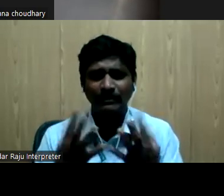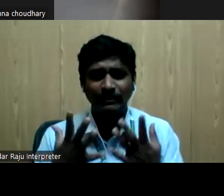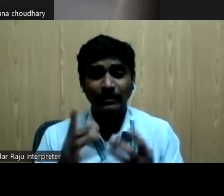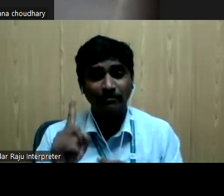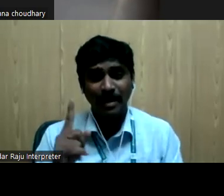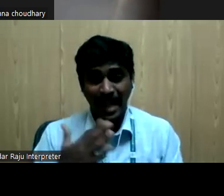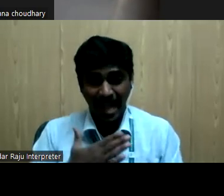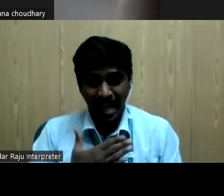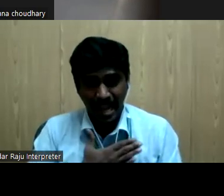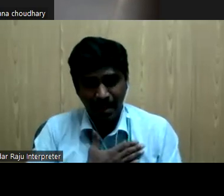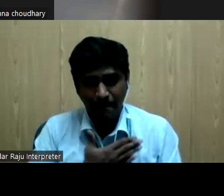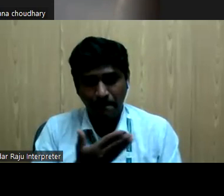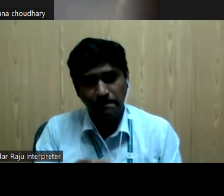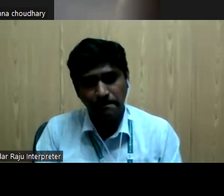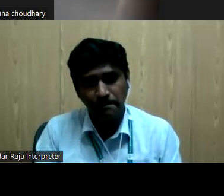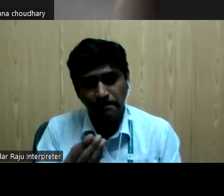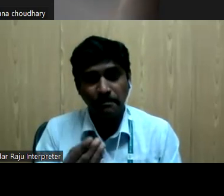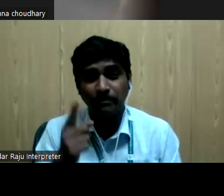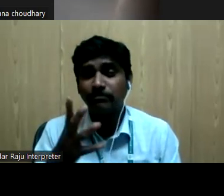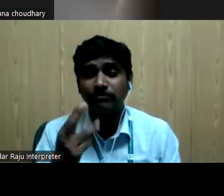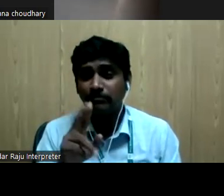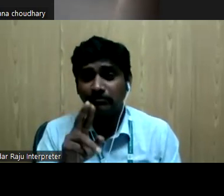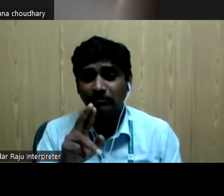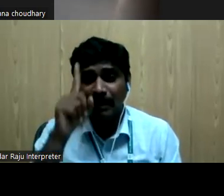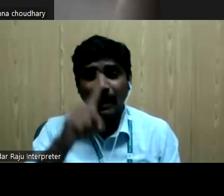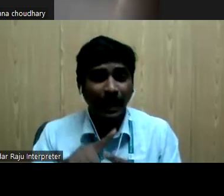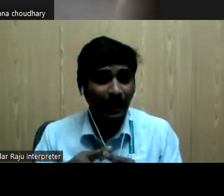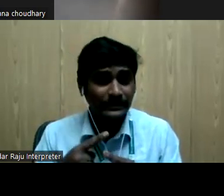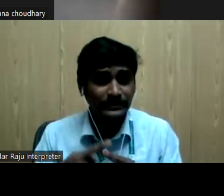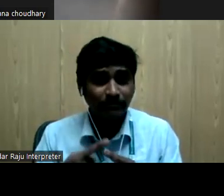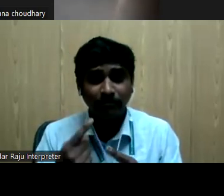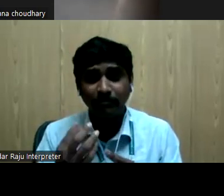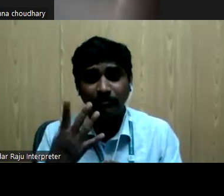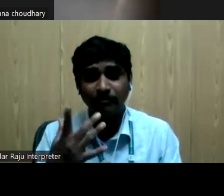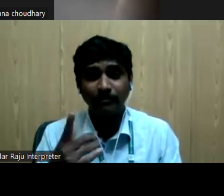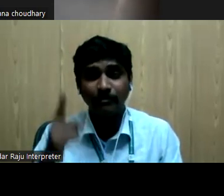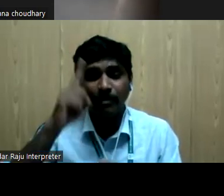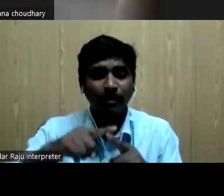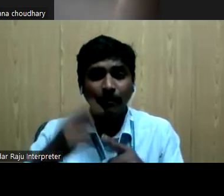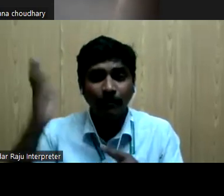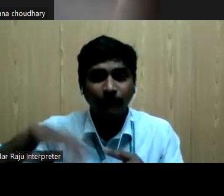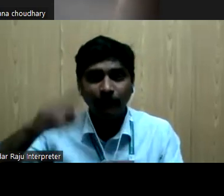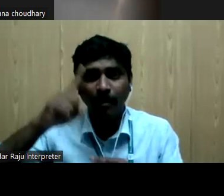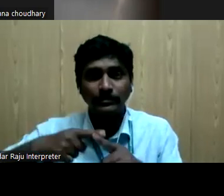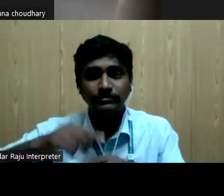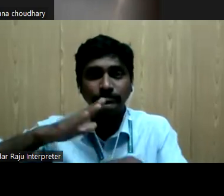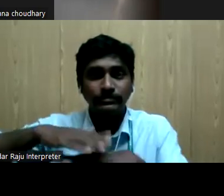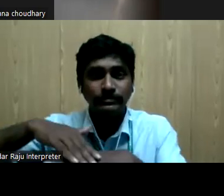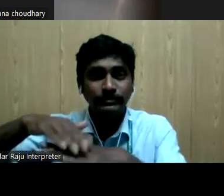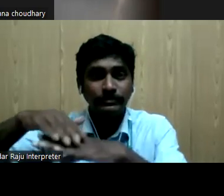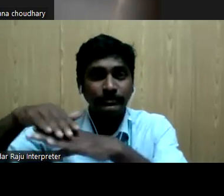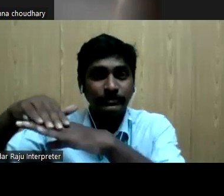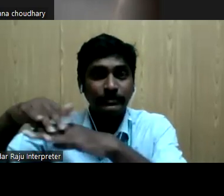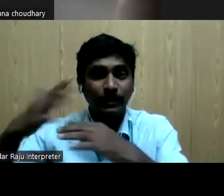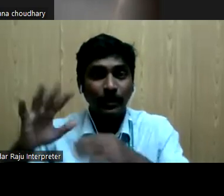one. What I call is they are expert by experience. Can we recognize that? Can we acknowledge that? Can we appreciate